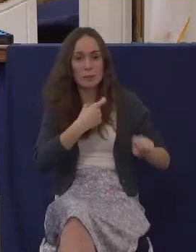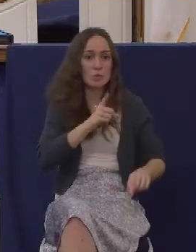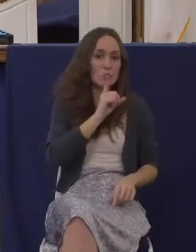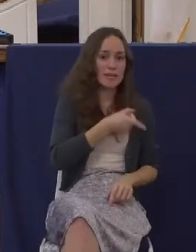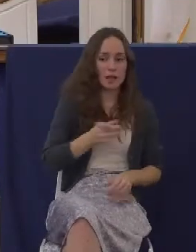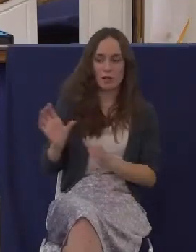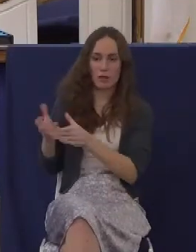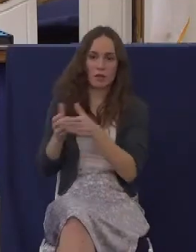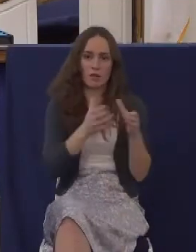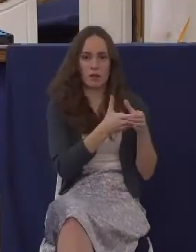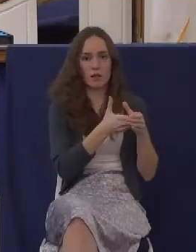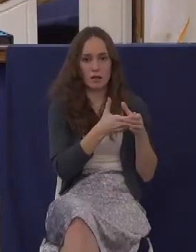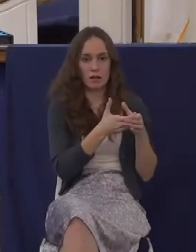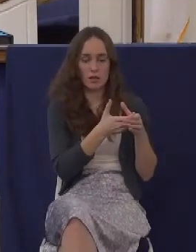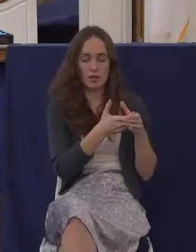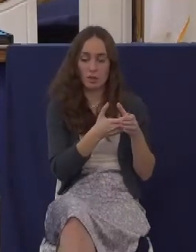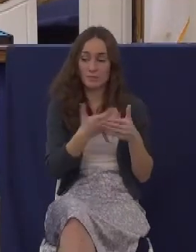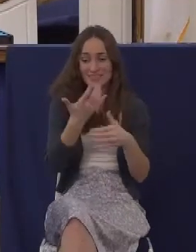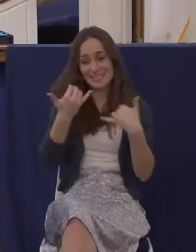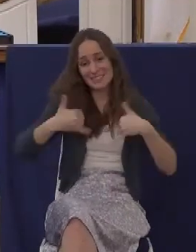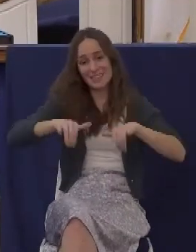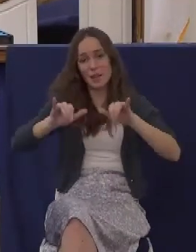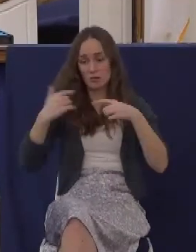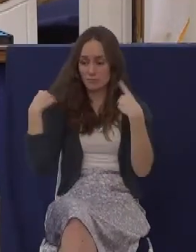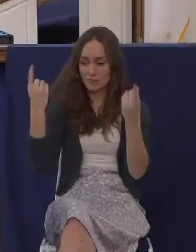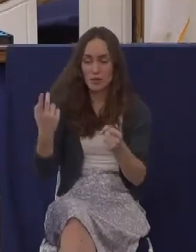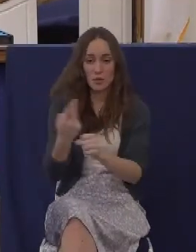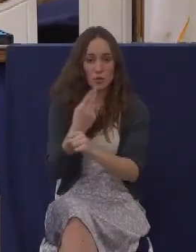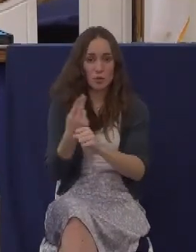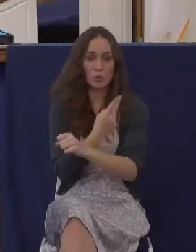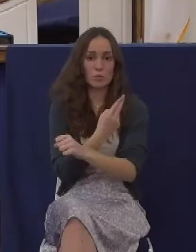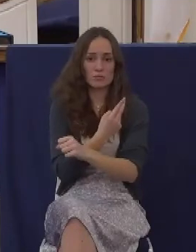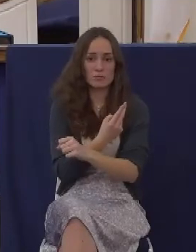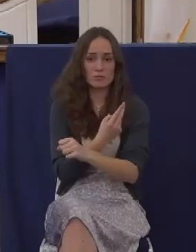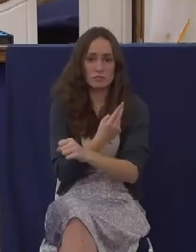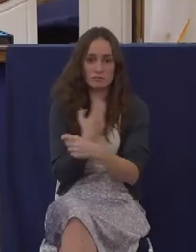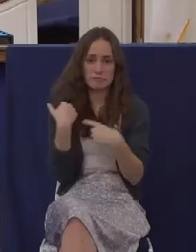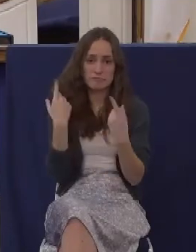think has long since ceased in use from the church because it's no longer needed.